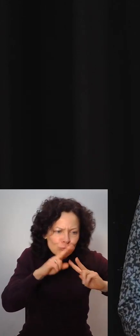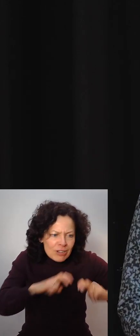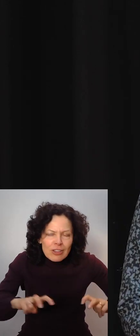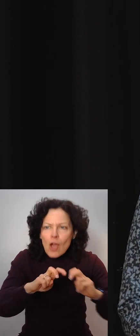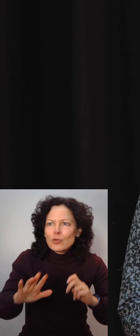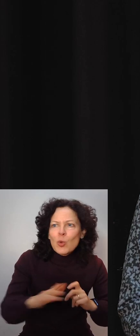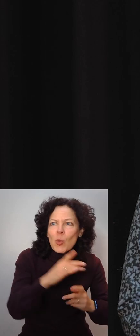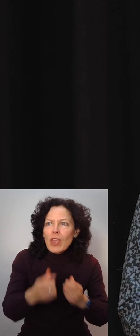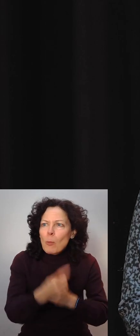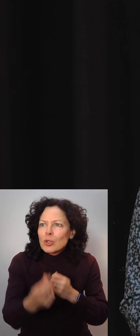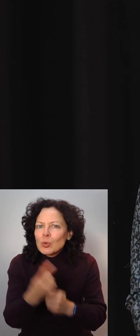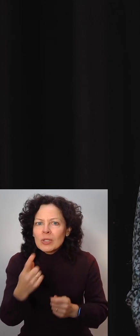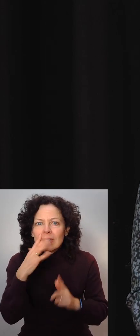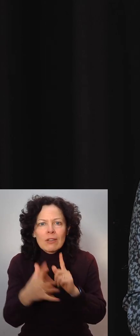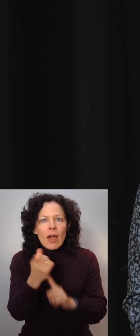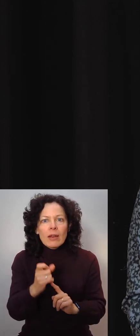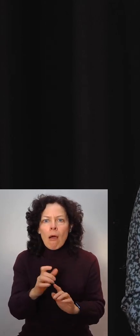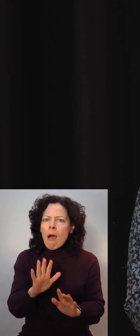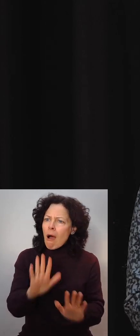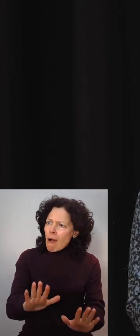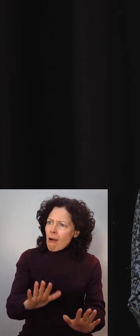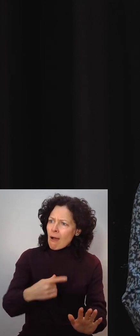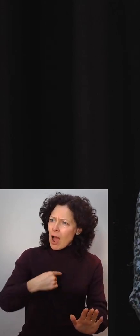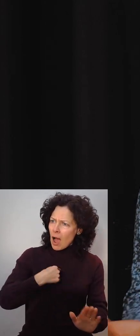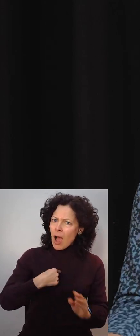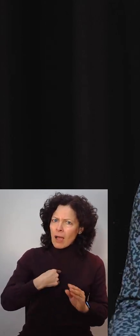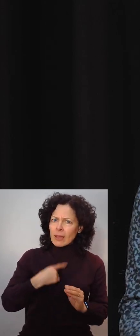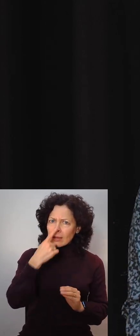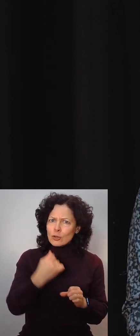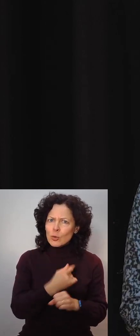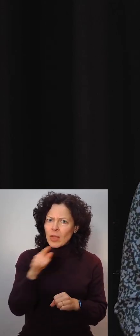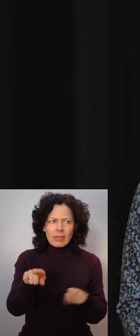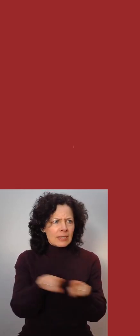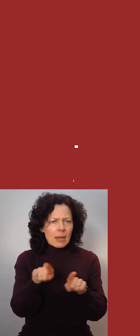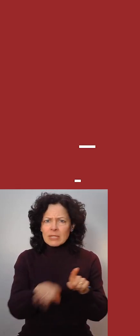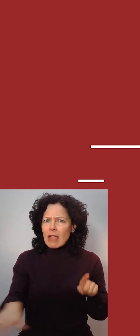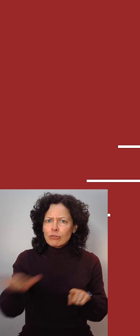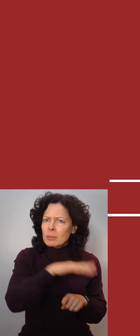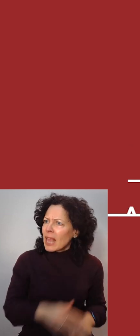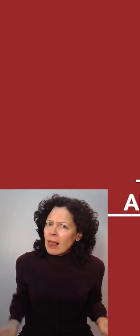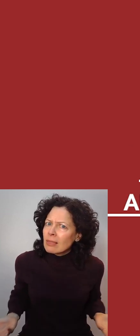these opportunities and to find out, well, hold on, I'm as worthy of doing that as anybody else.